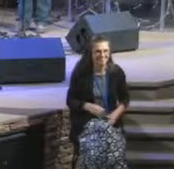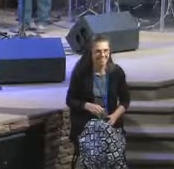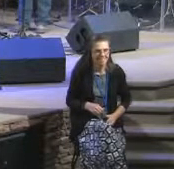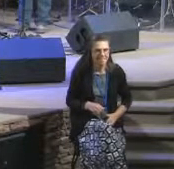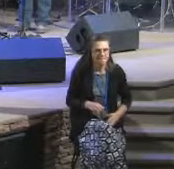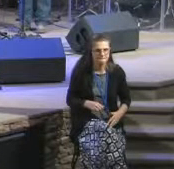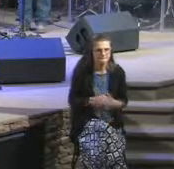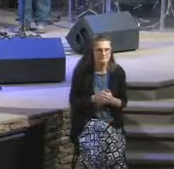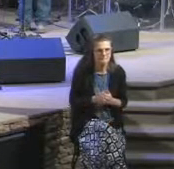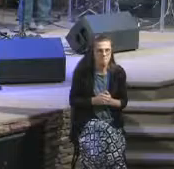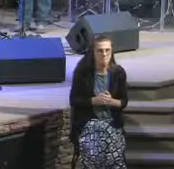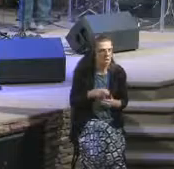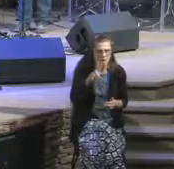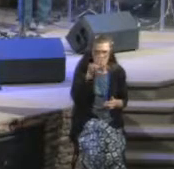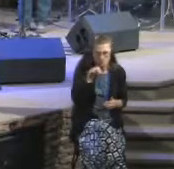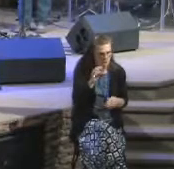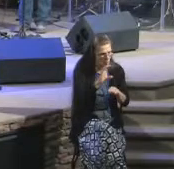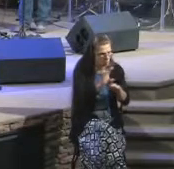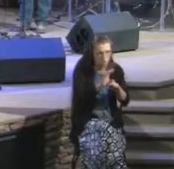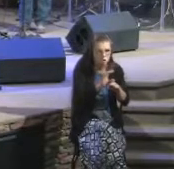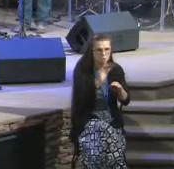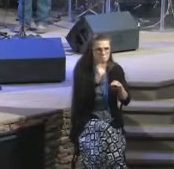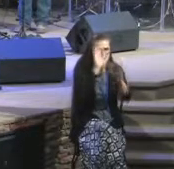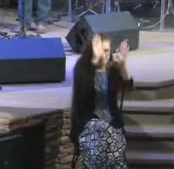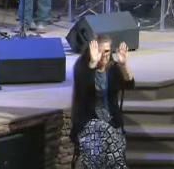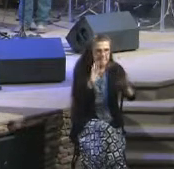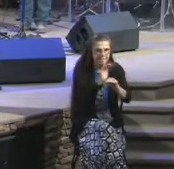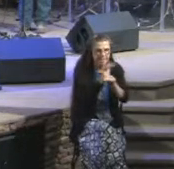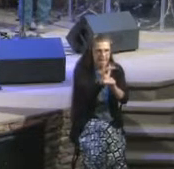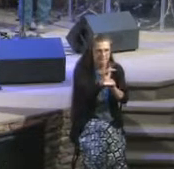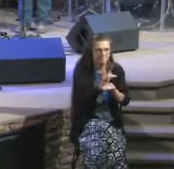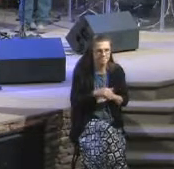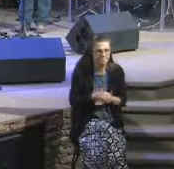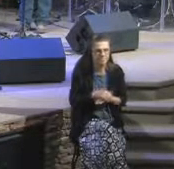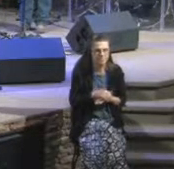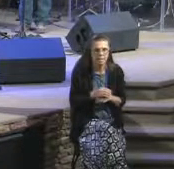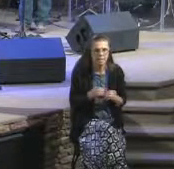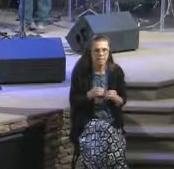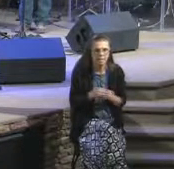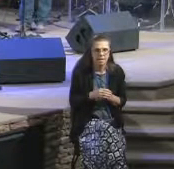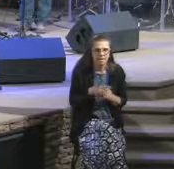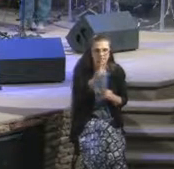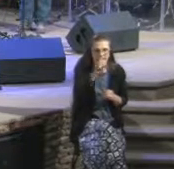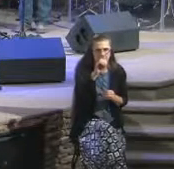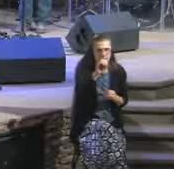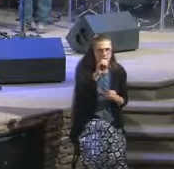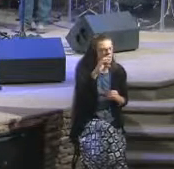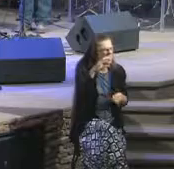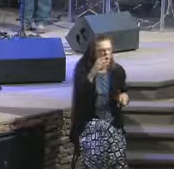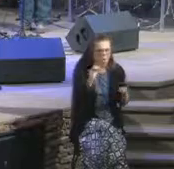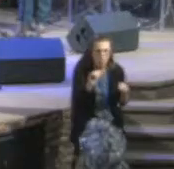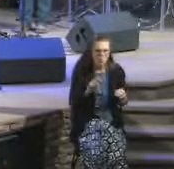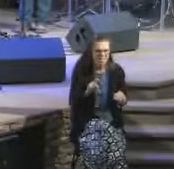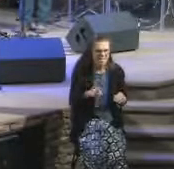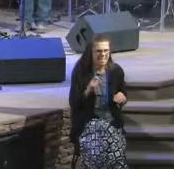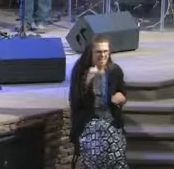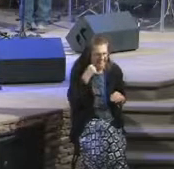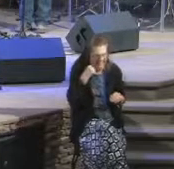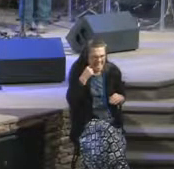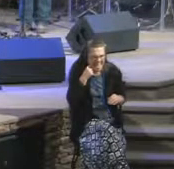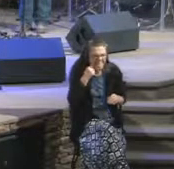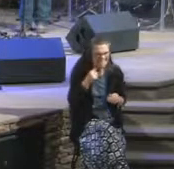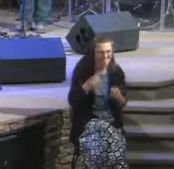not going to have service anyway. So got lots to do. We need Little Debbie cakes. We need candy. If you go to Walmart,